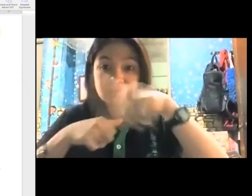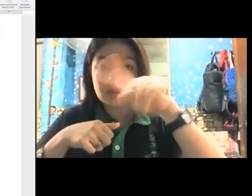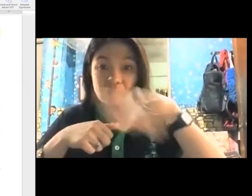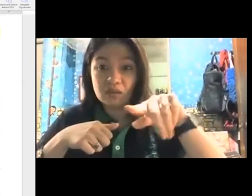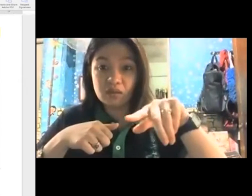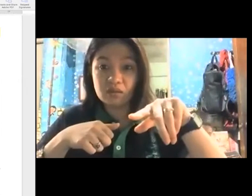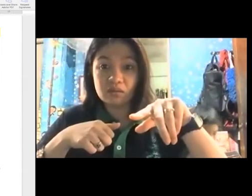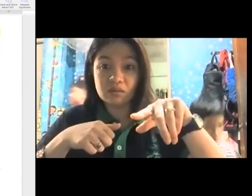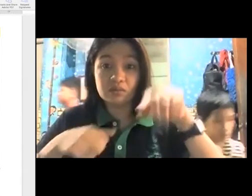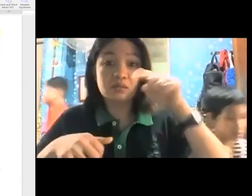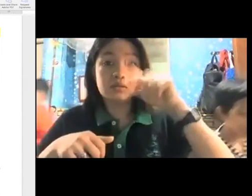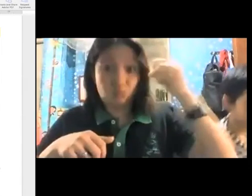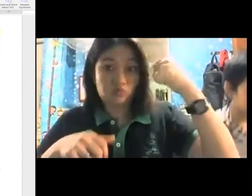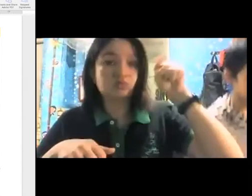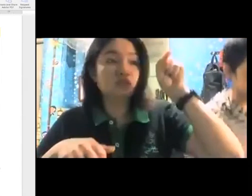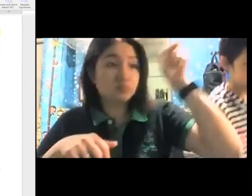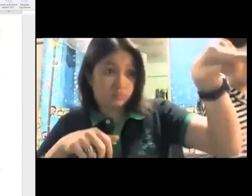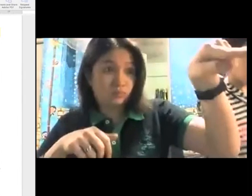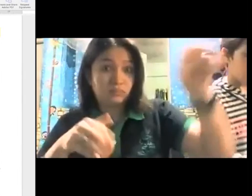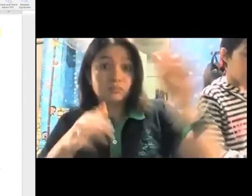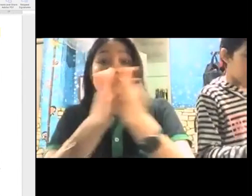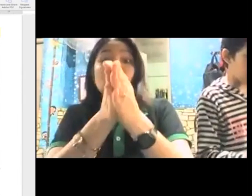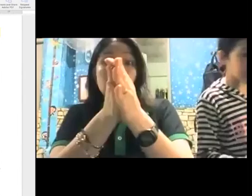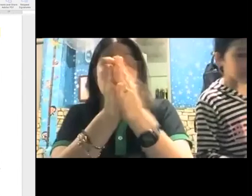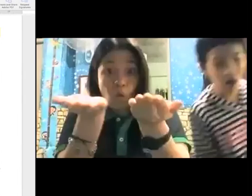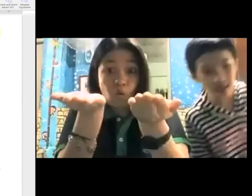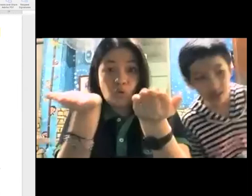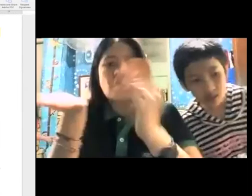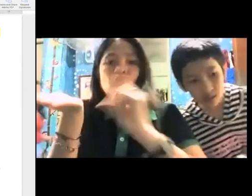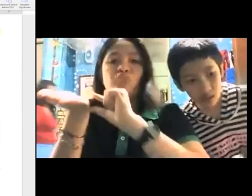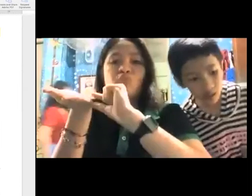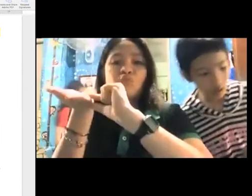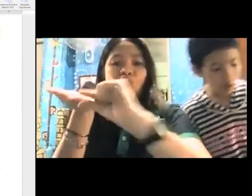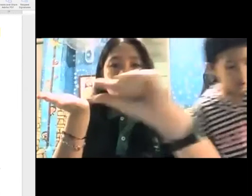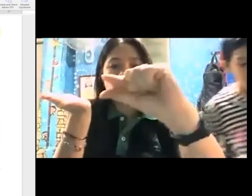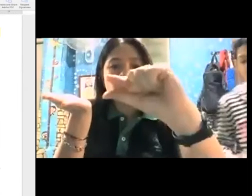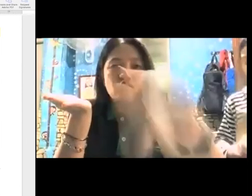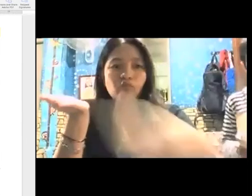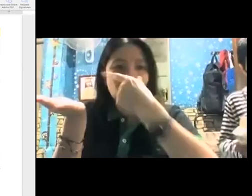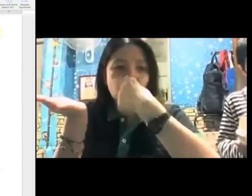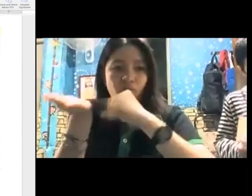this book or book that or book reference point this.